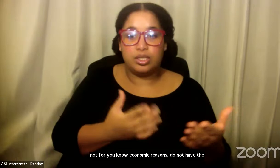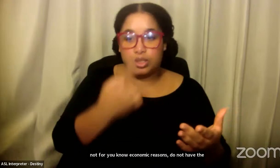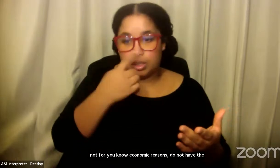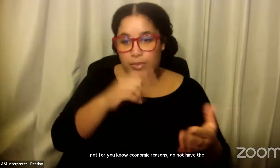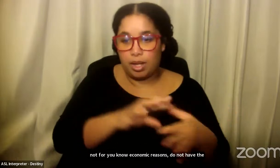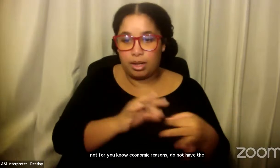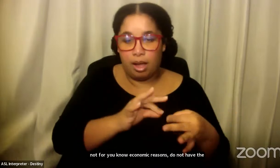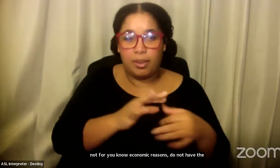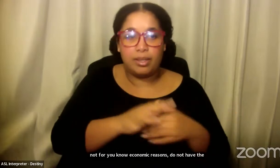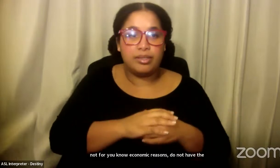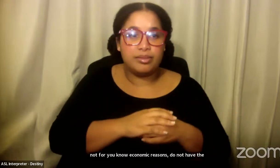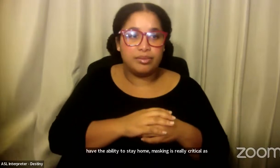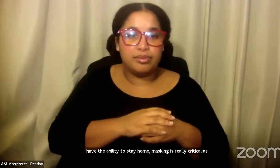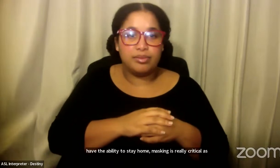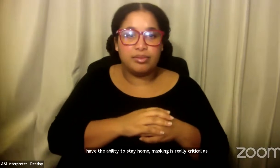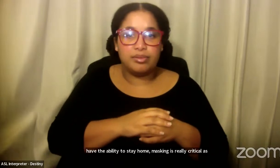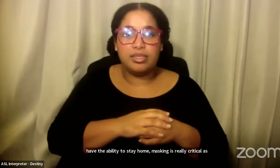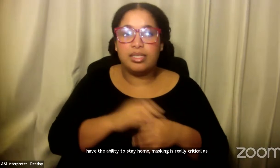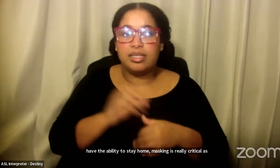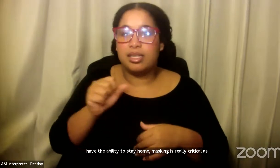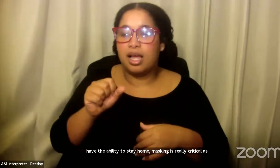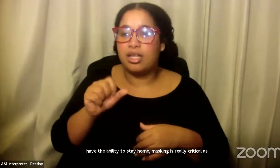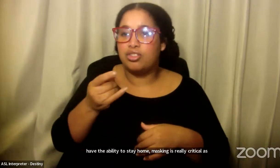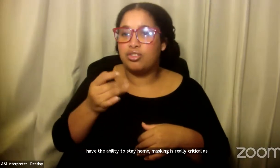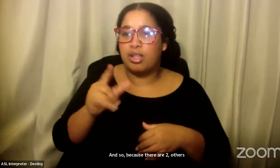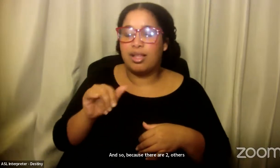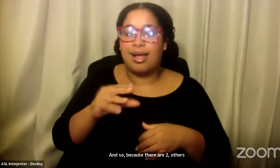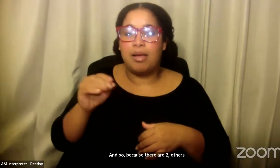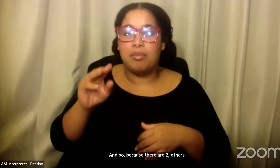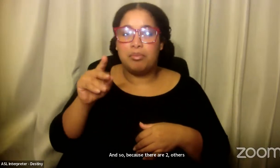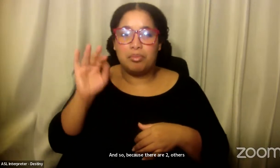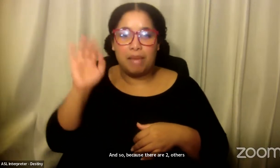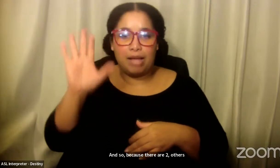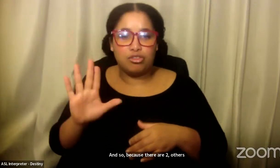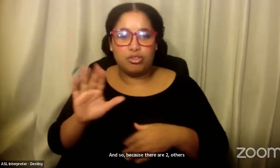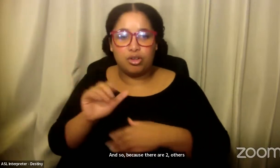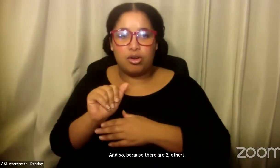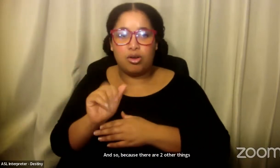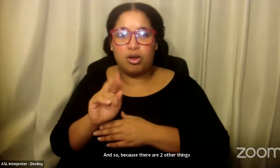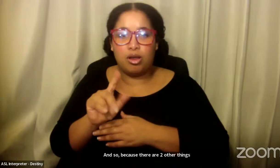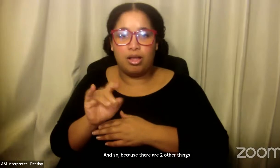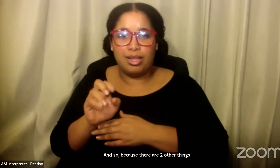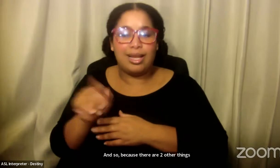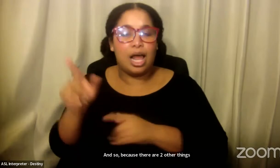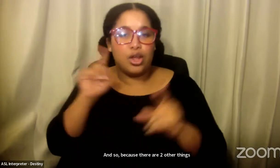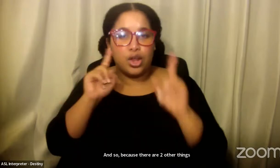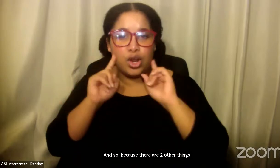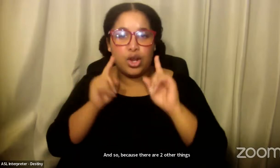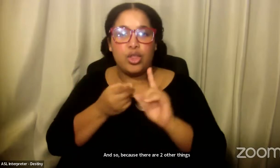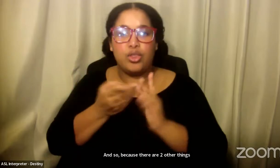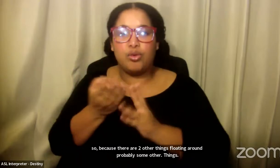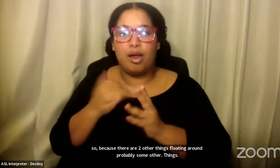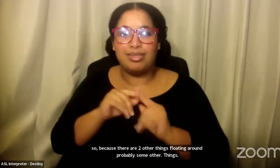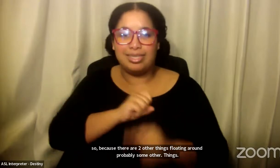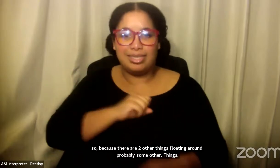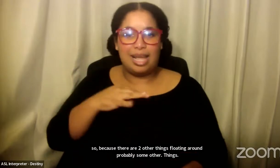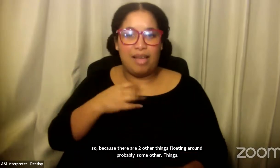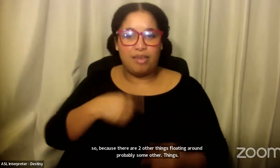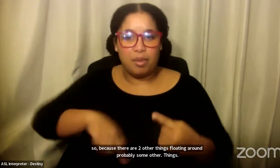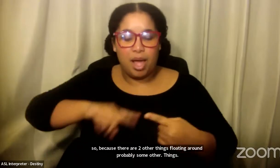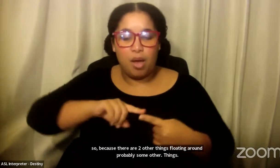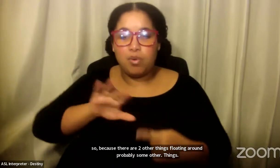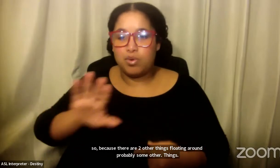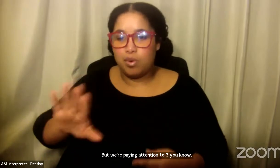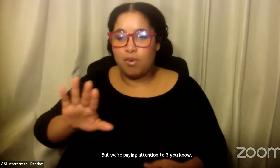this. Sure, and Pastor Arlene, I actually heard through, you know, internally through our staff about